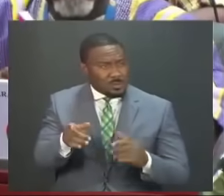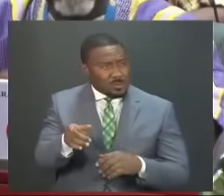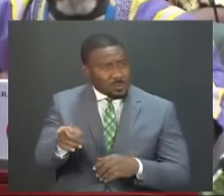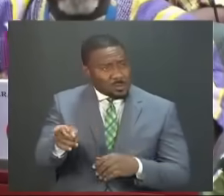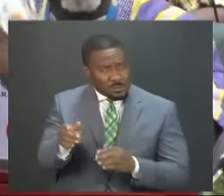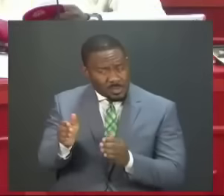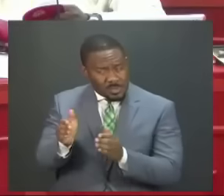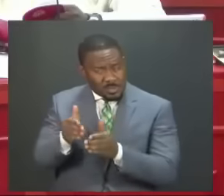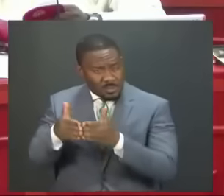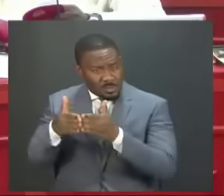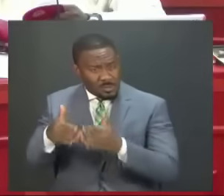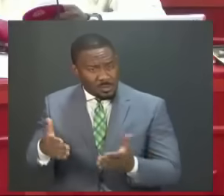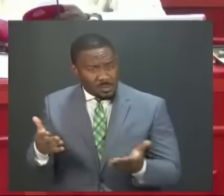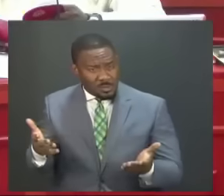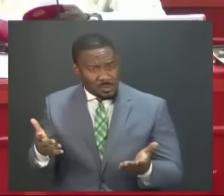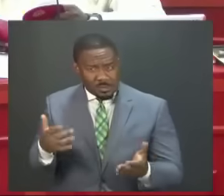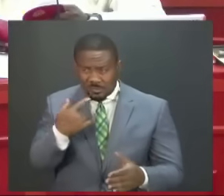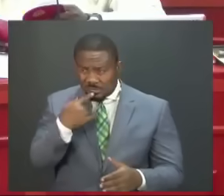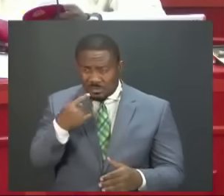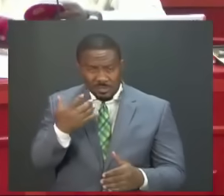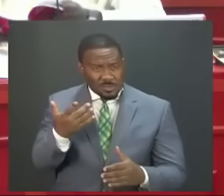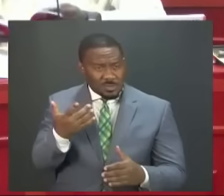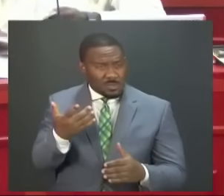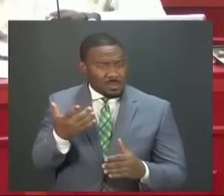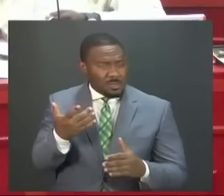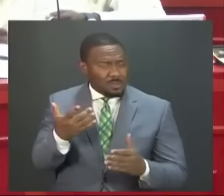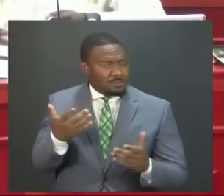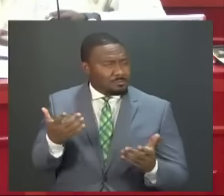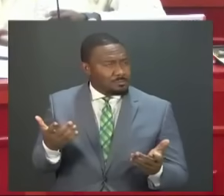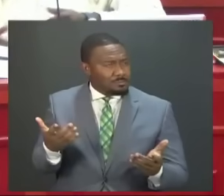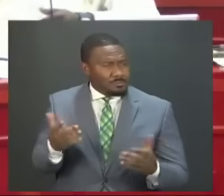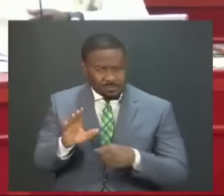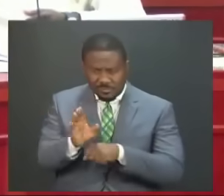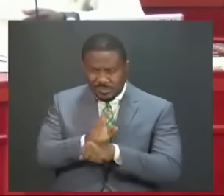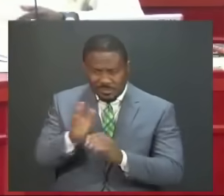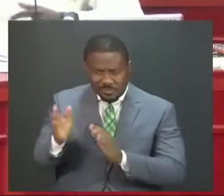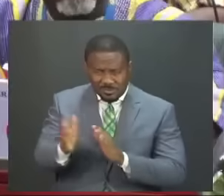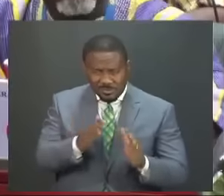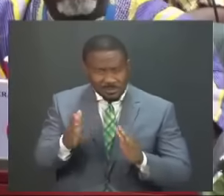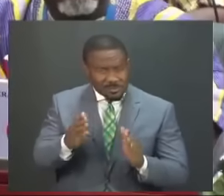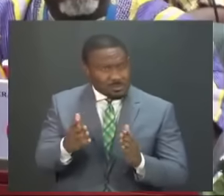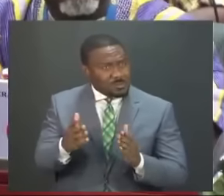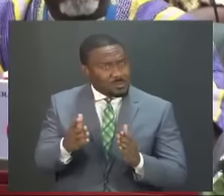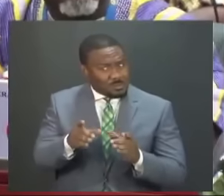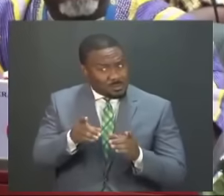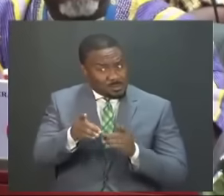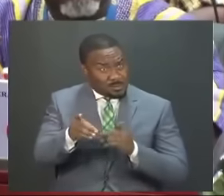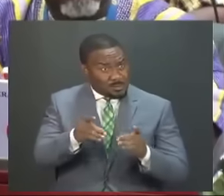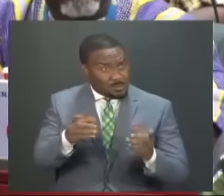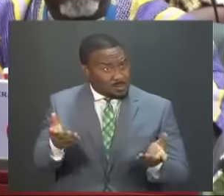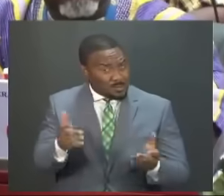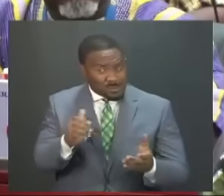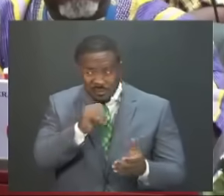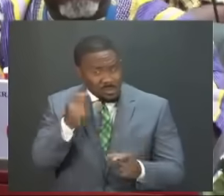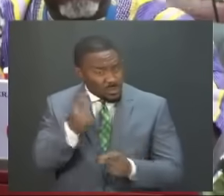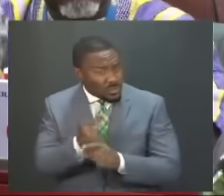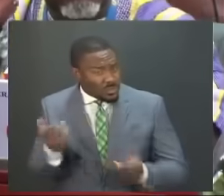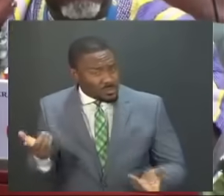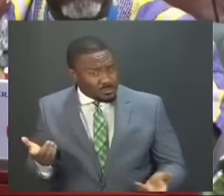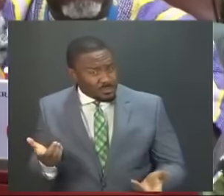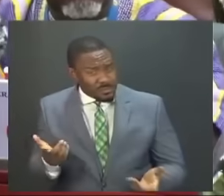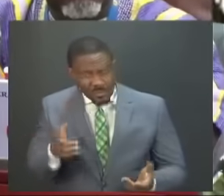that business statement is defined, it constitutes a motion, is inaccurate. Is not